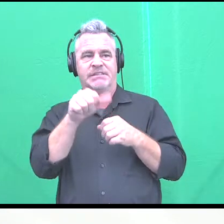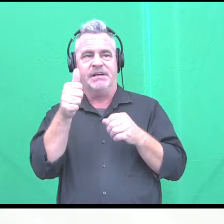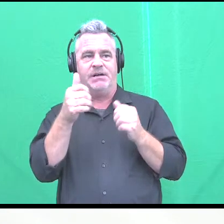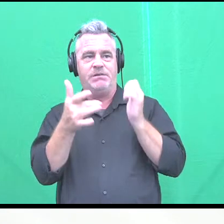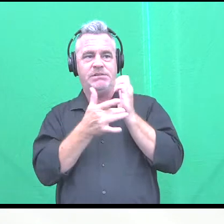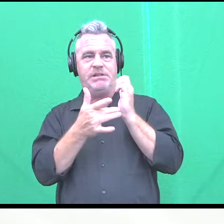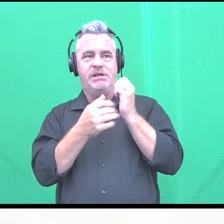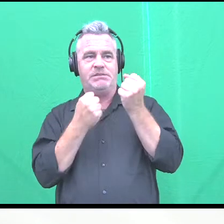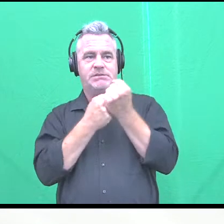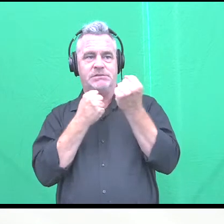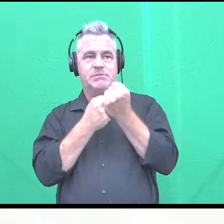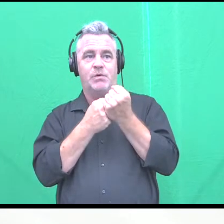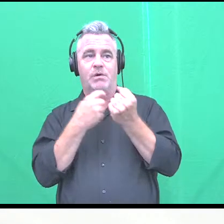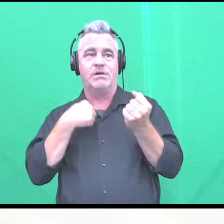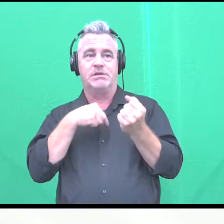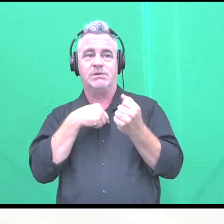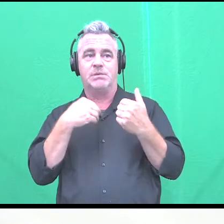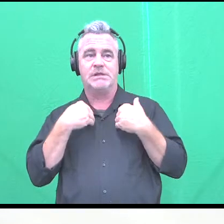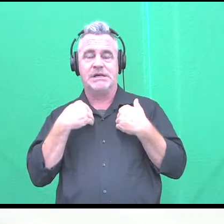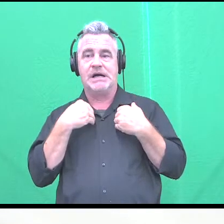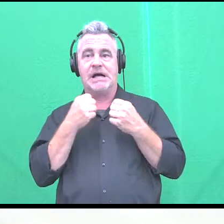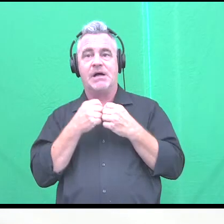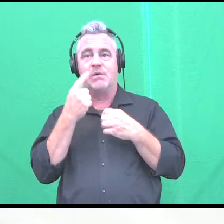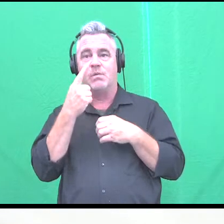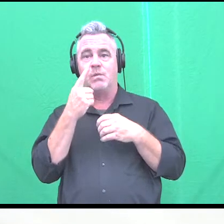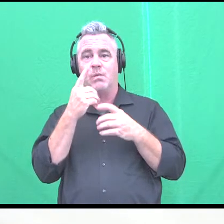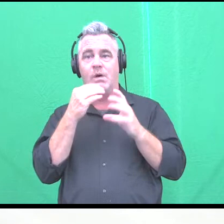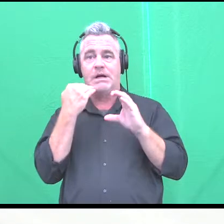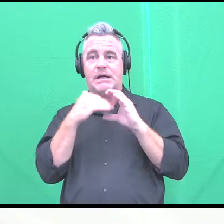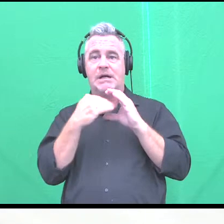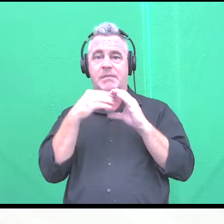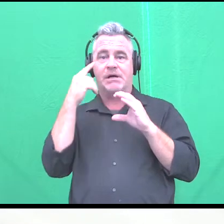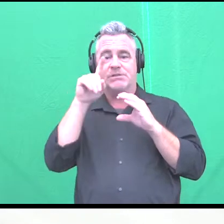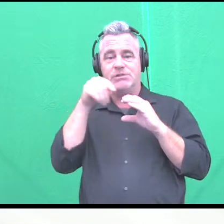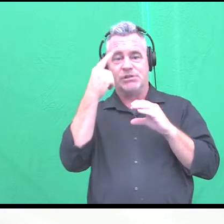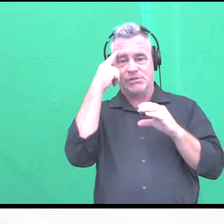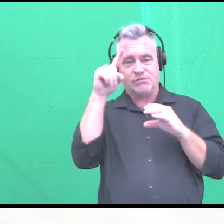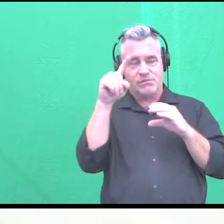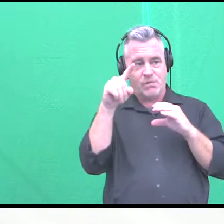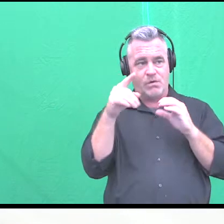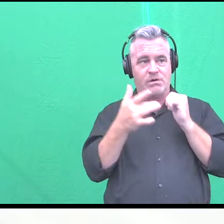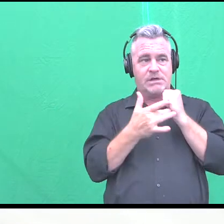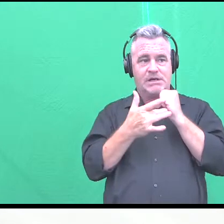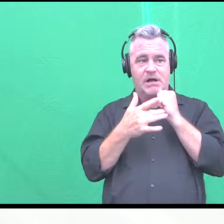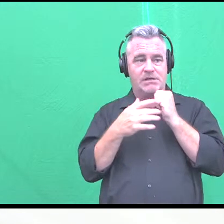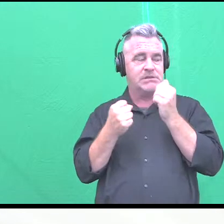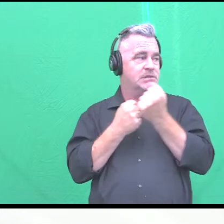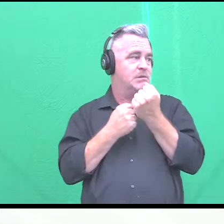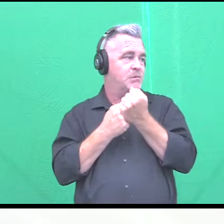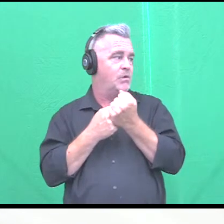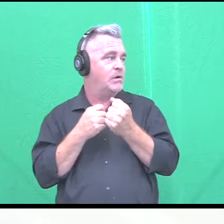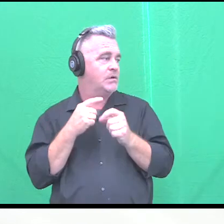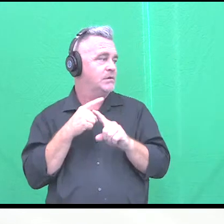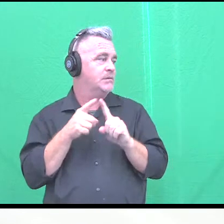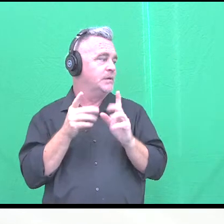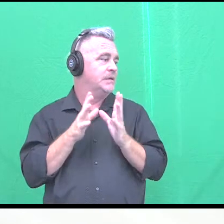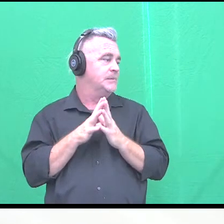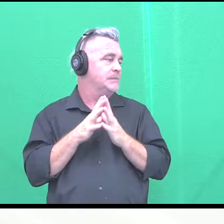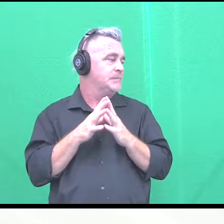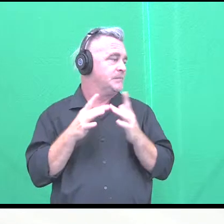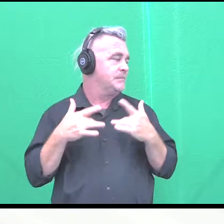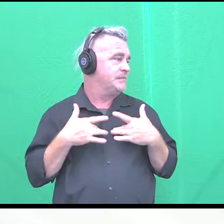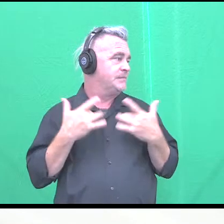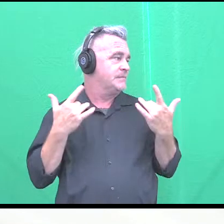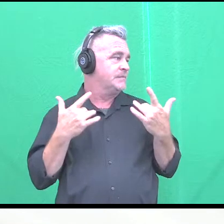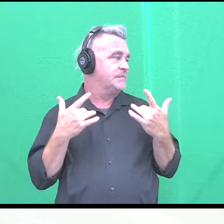support, which we did have a dedicated email address for that, but that didn't happen right away. So I am very excited,